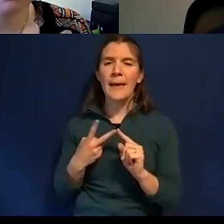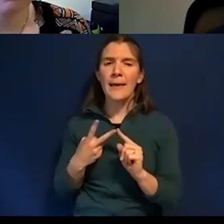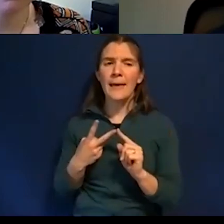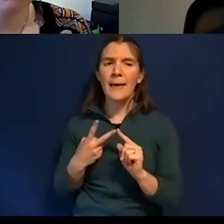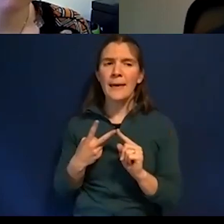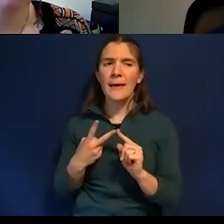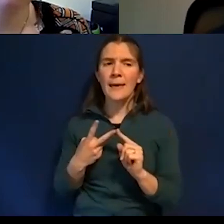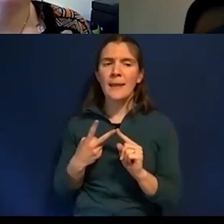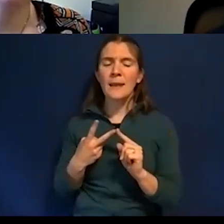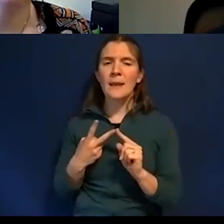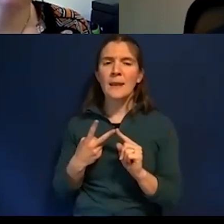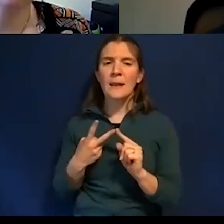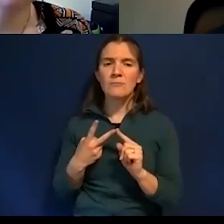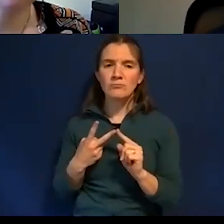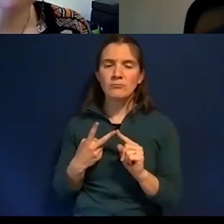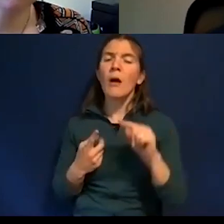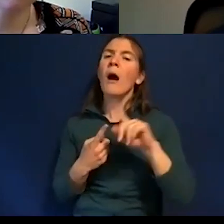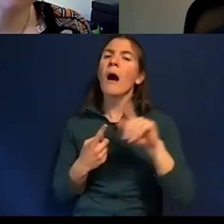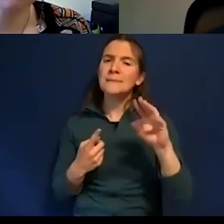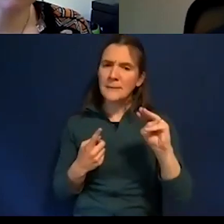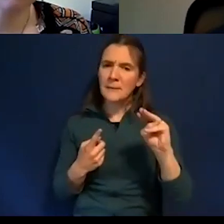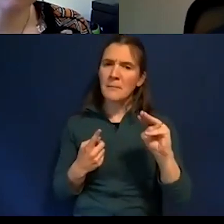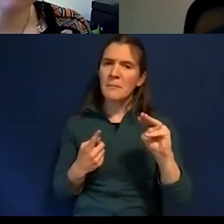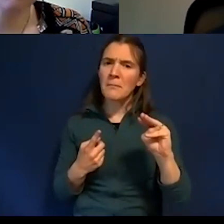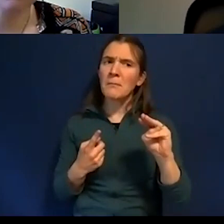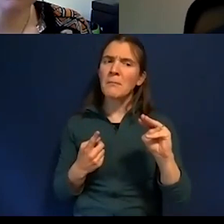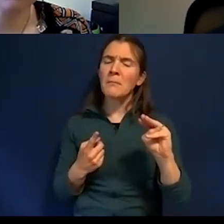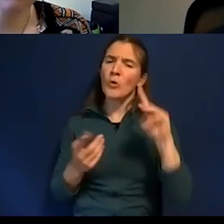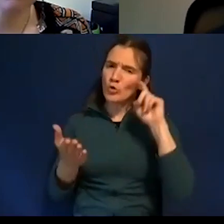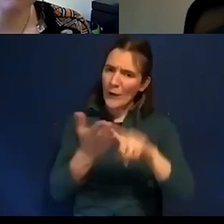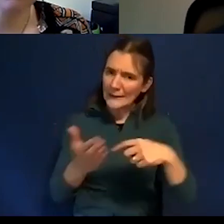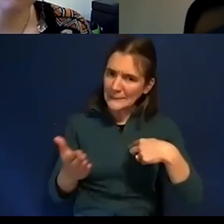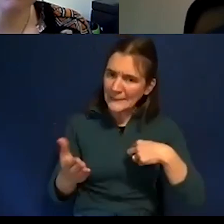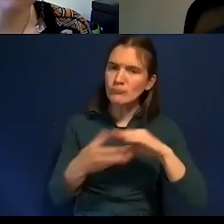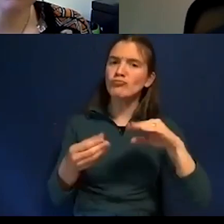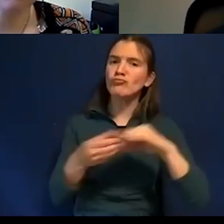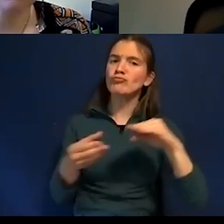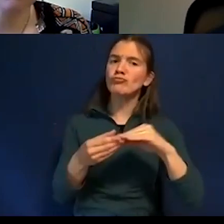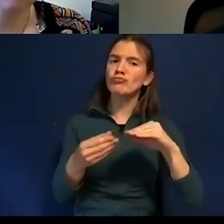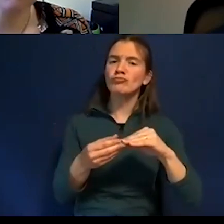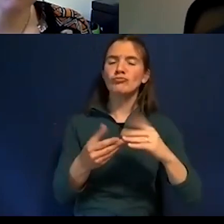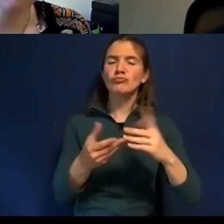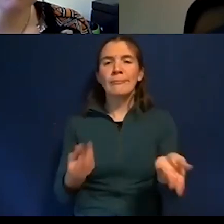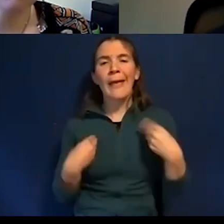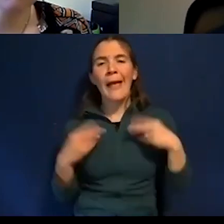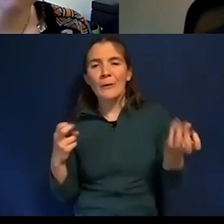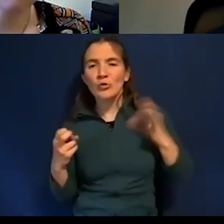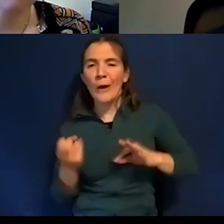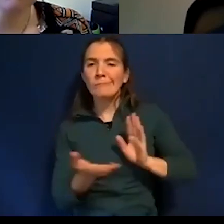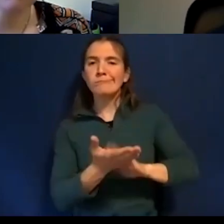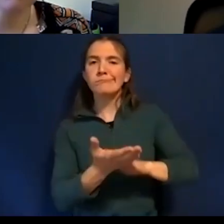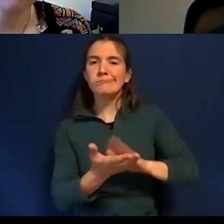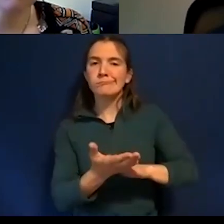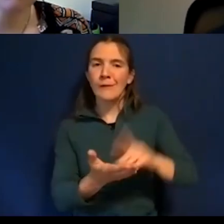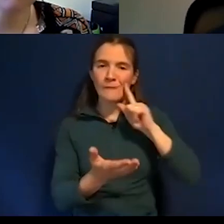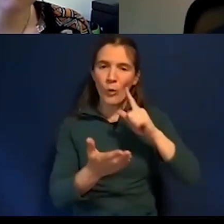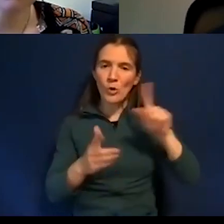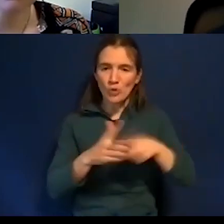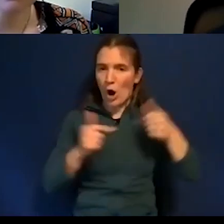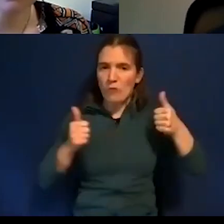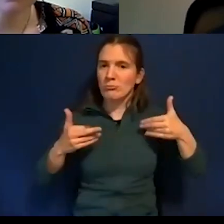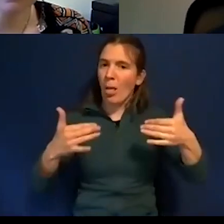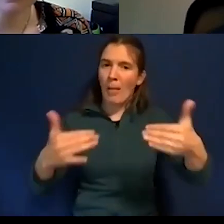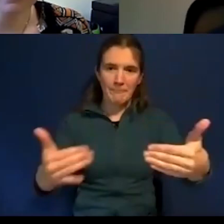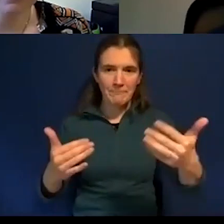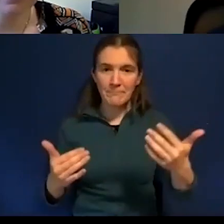Tim gave me some recognition personally, crediting me with getting the ball rolling.